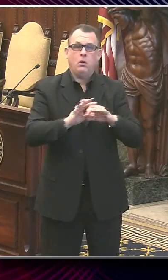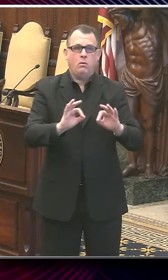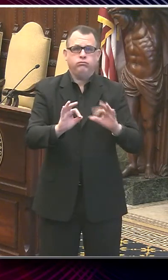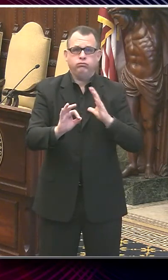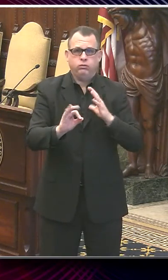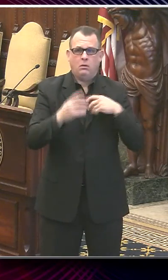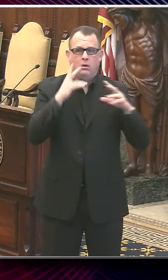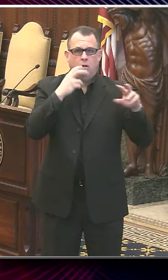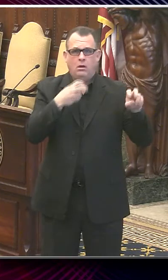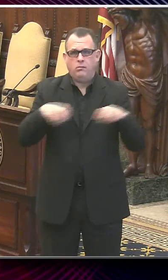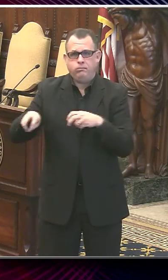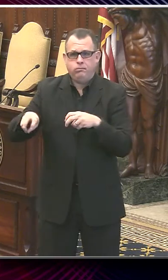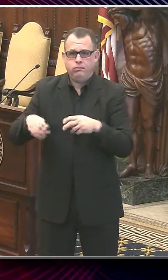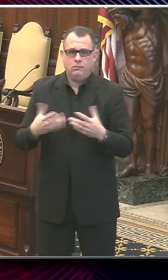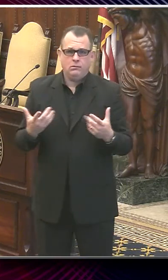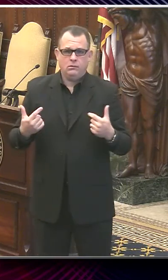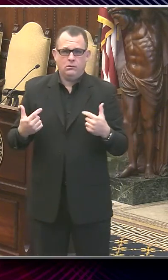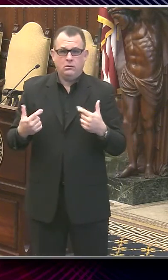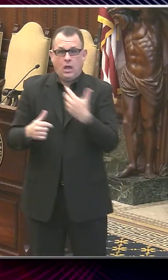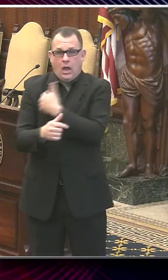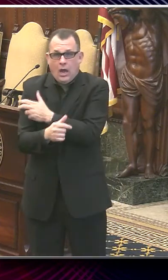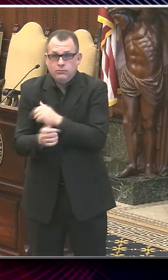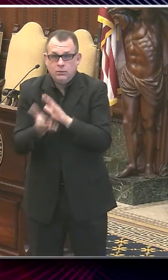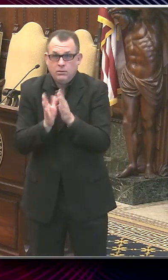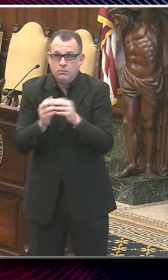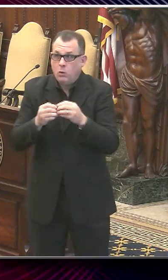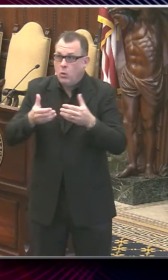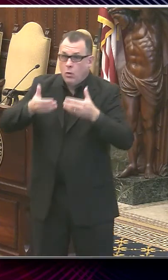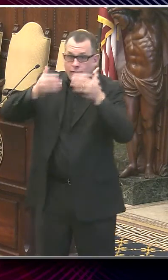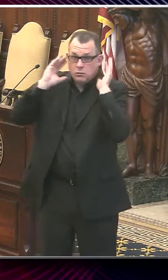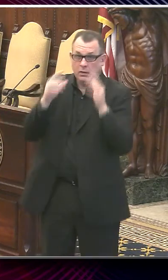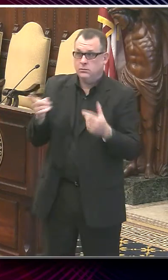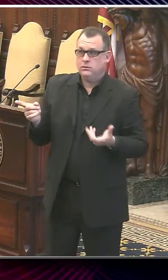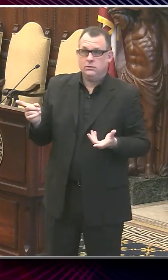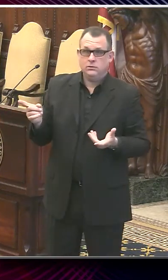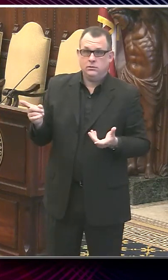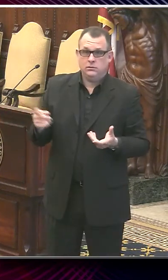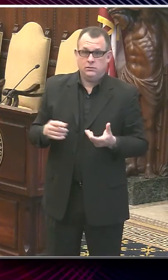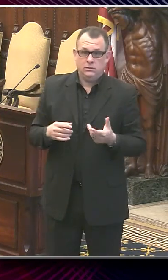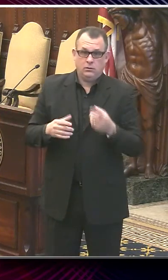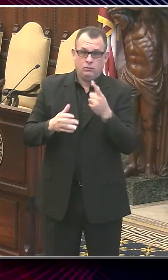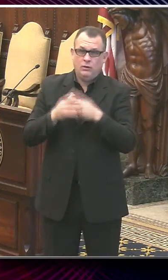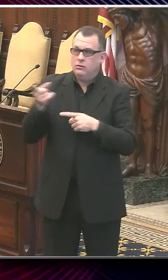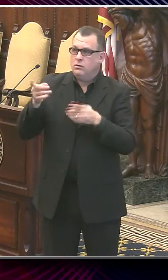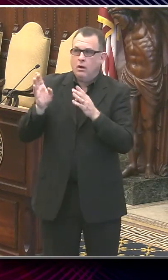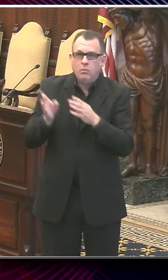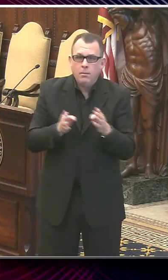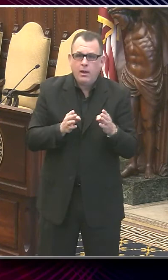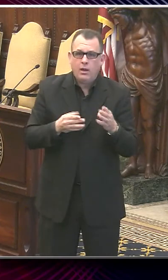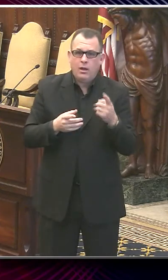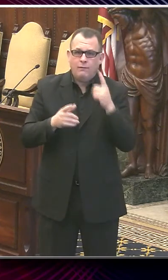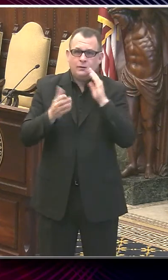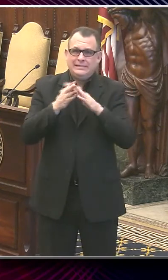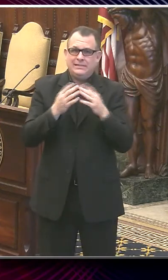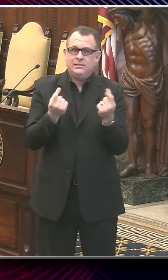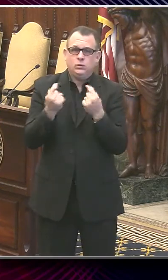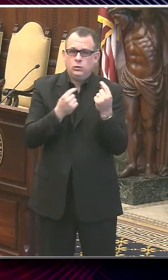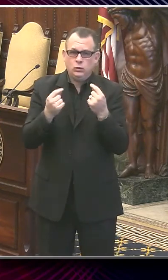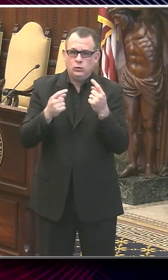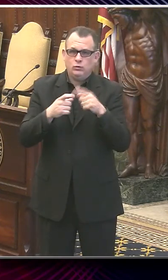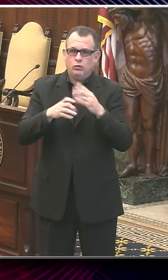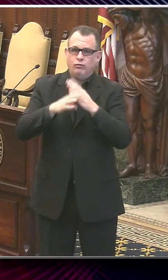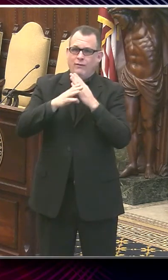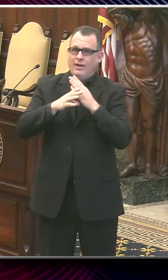your concerns about hospitals becoming overwhelmed, what preparations is the city making, or the city asking